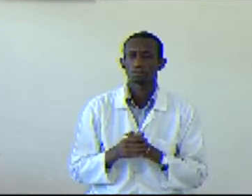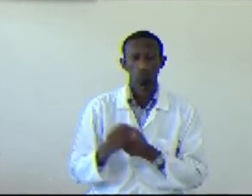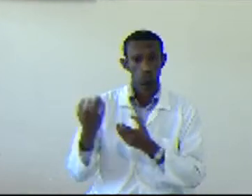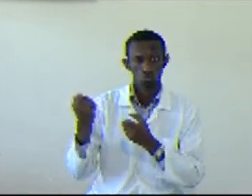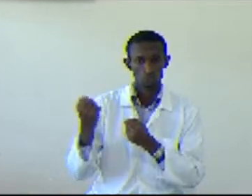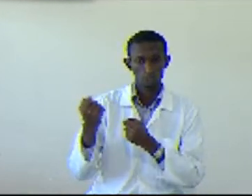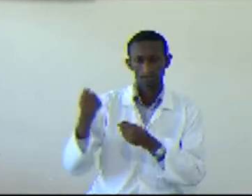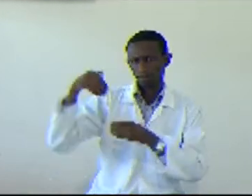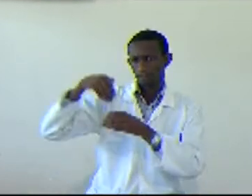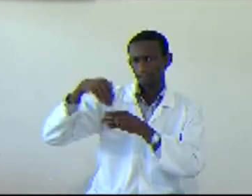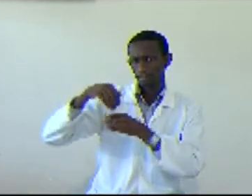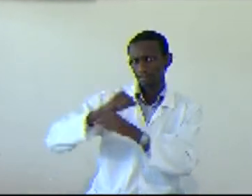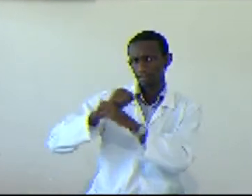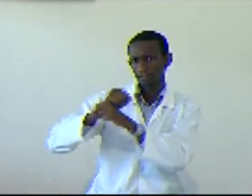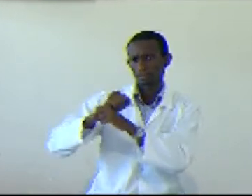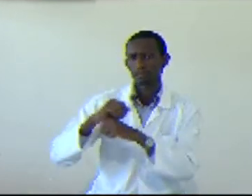resistance